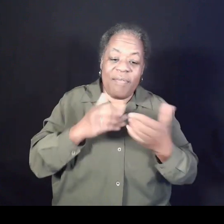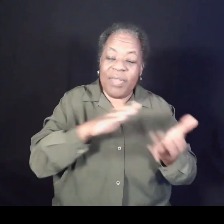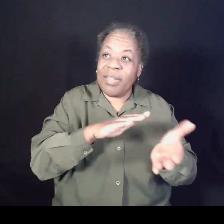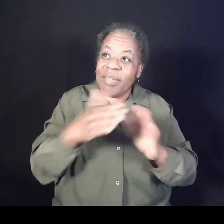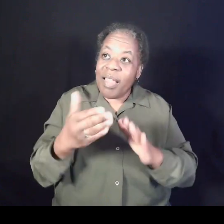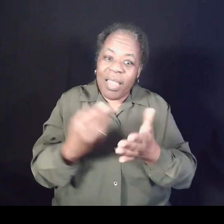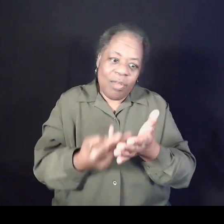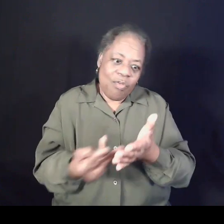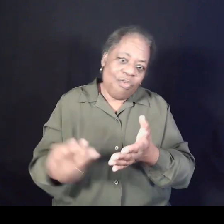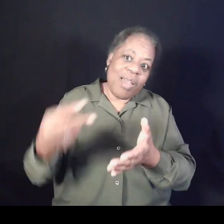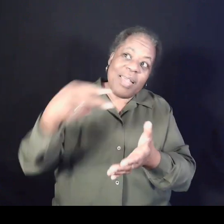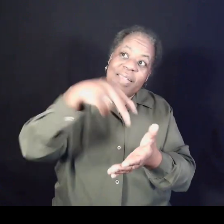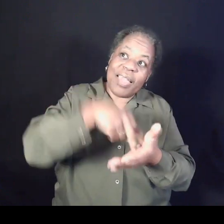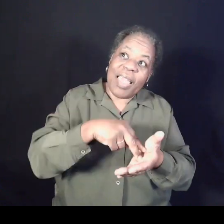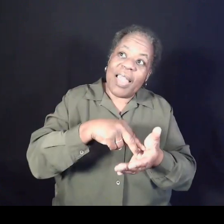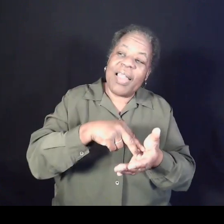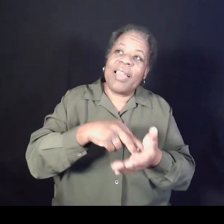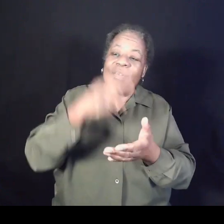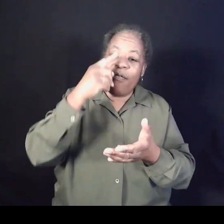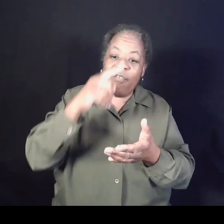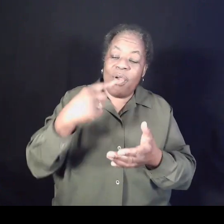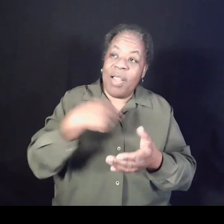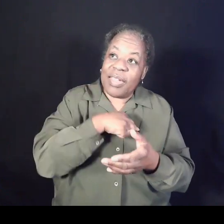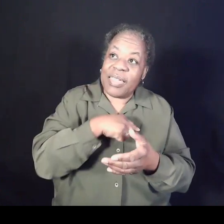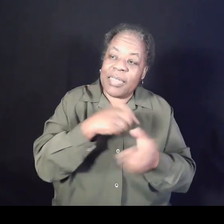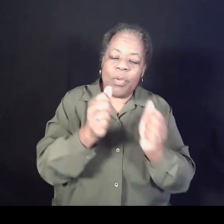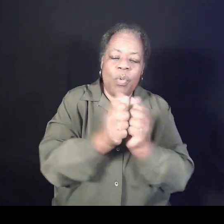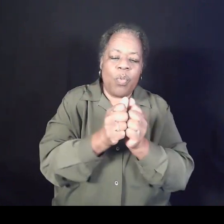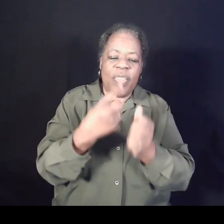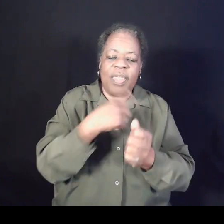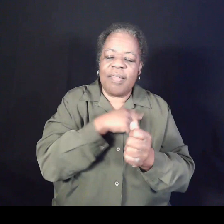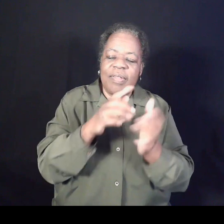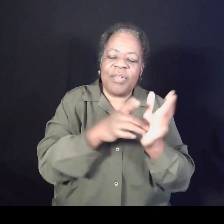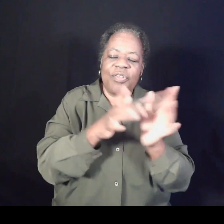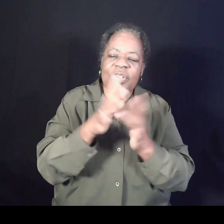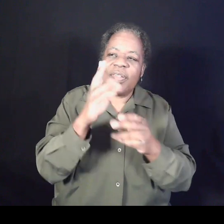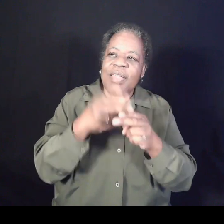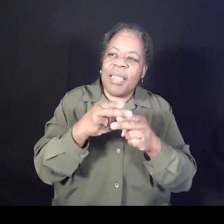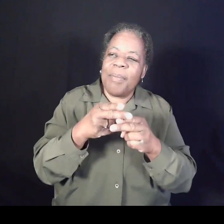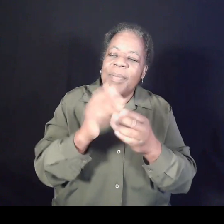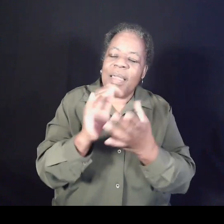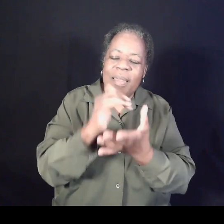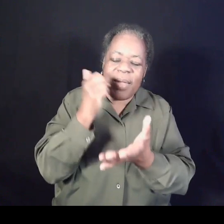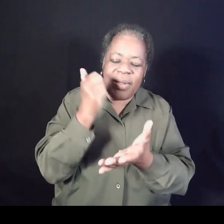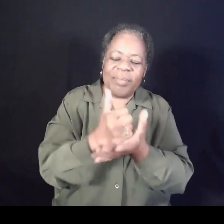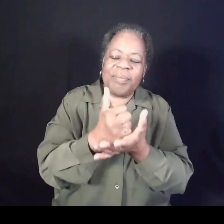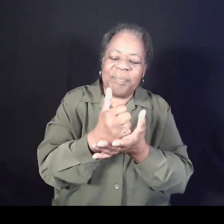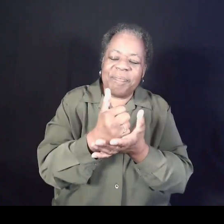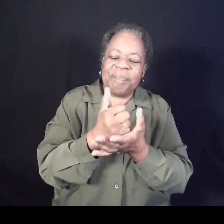again for and with us. In Jesus' name, amen.